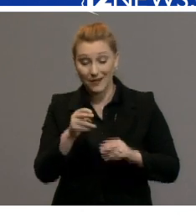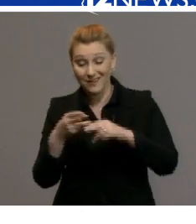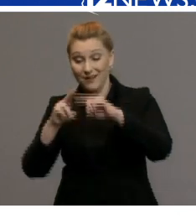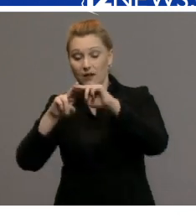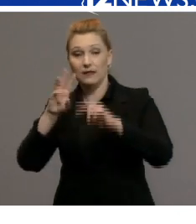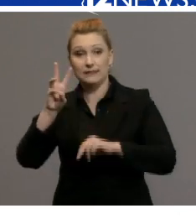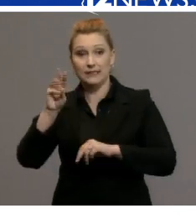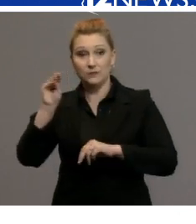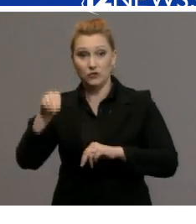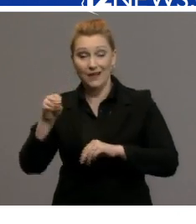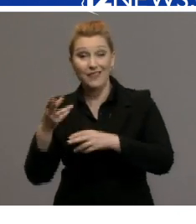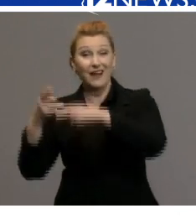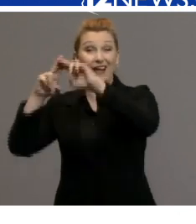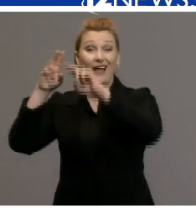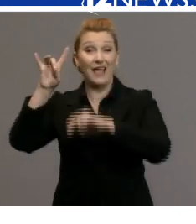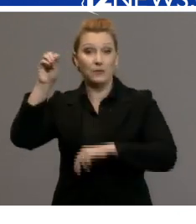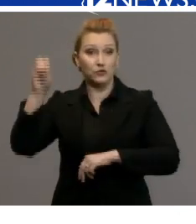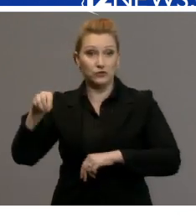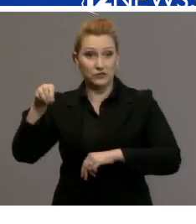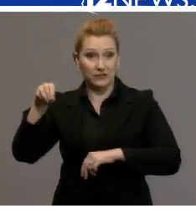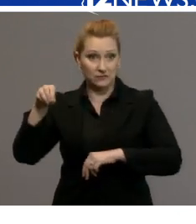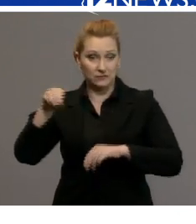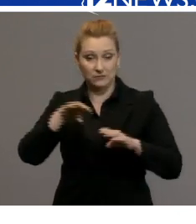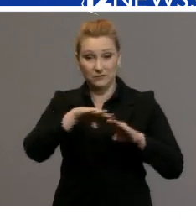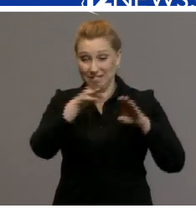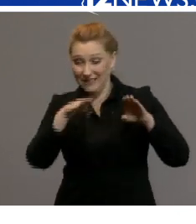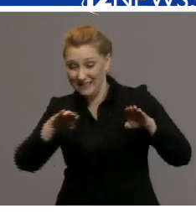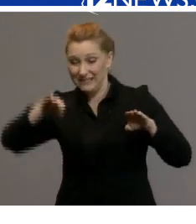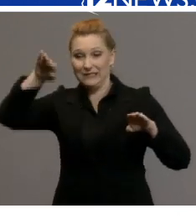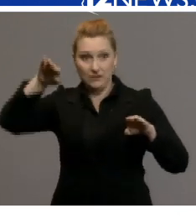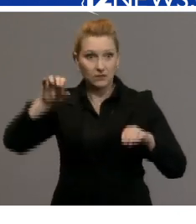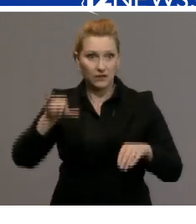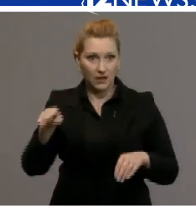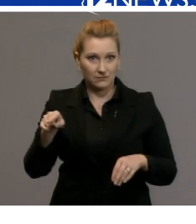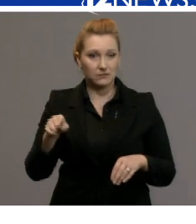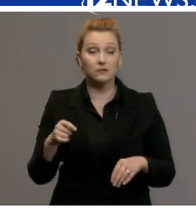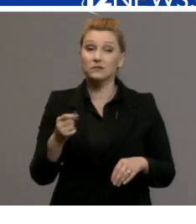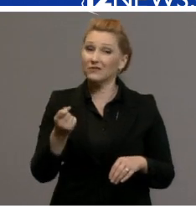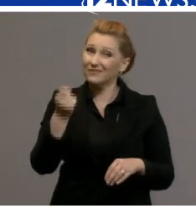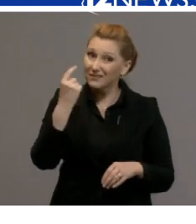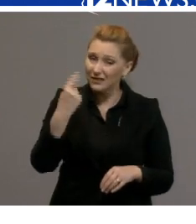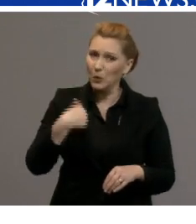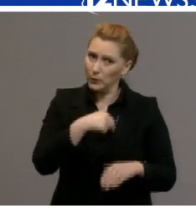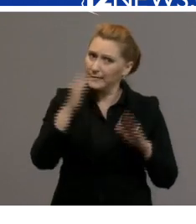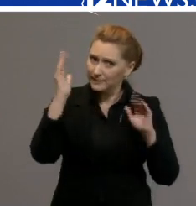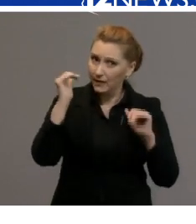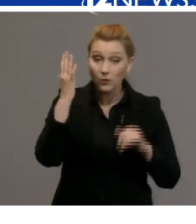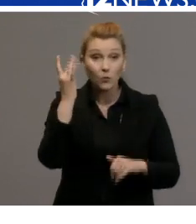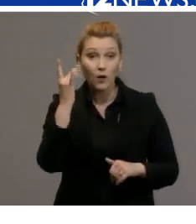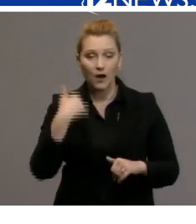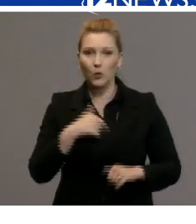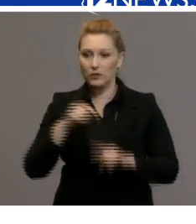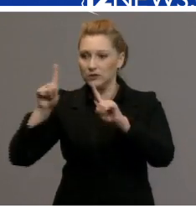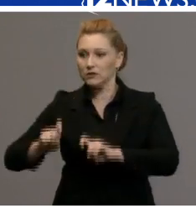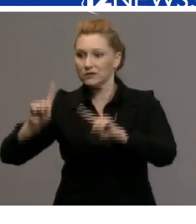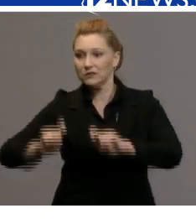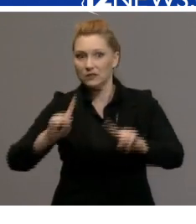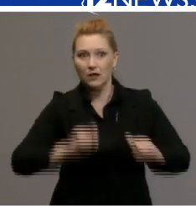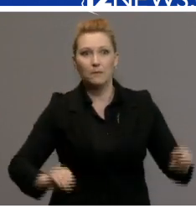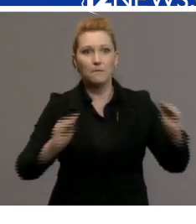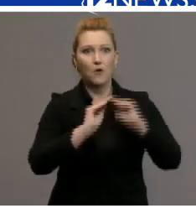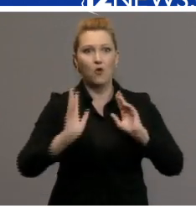8%. So again, we're testing a lot more folks. We're having a testing blitz. We're